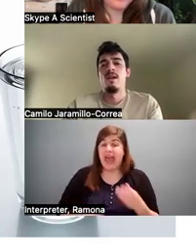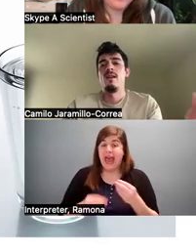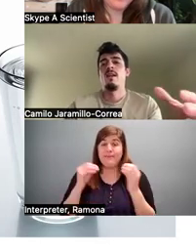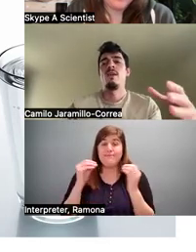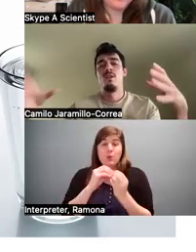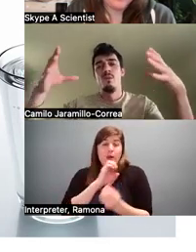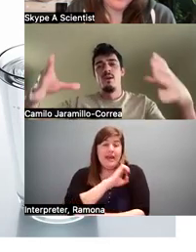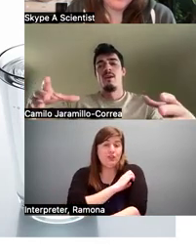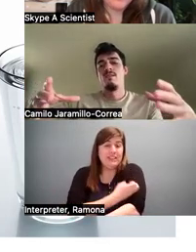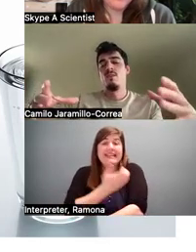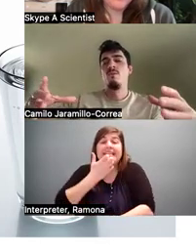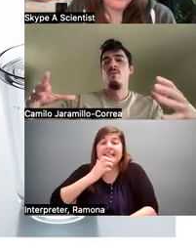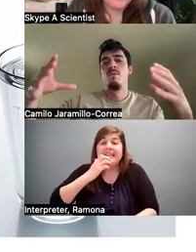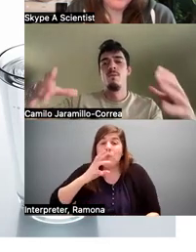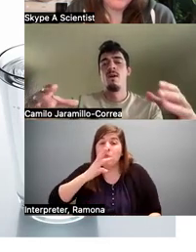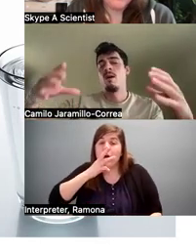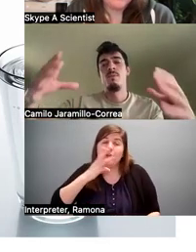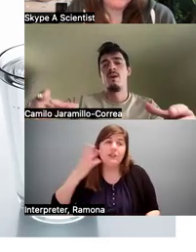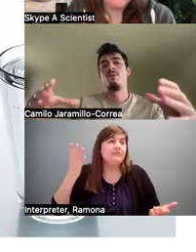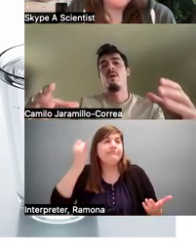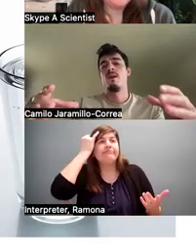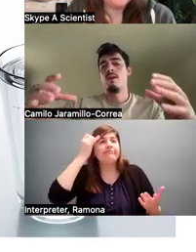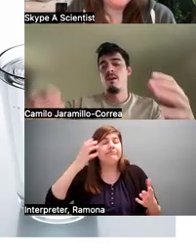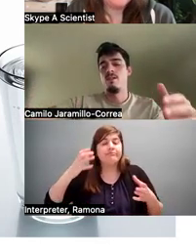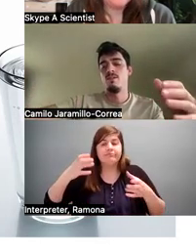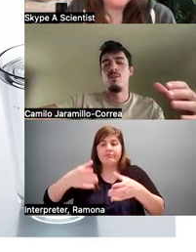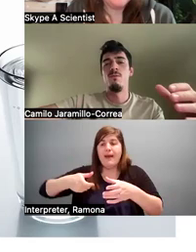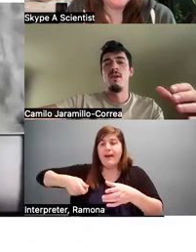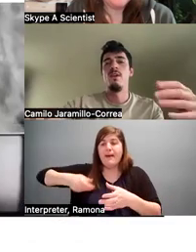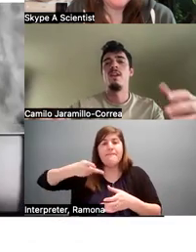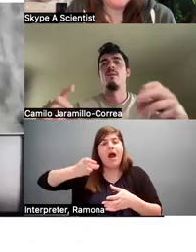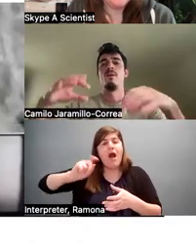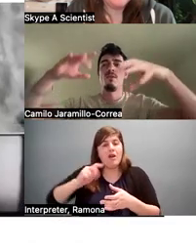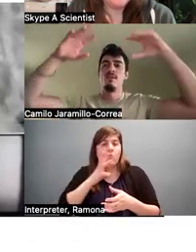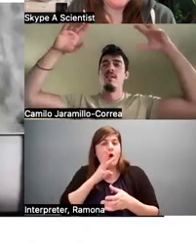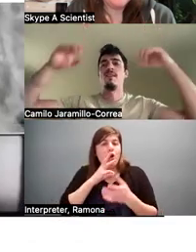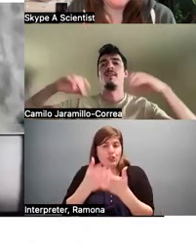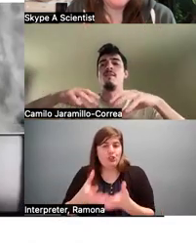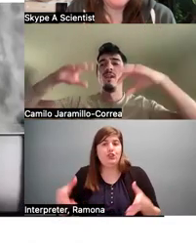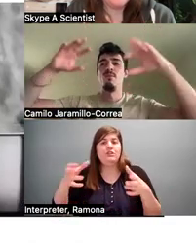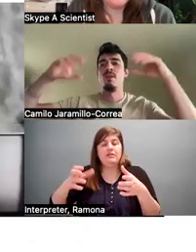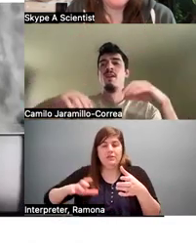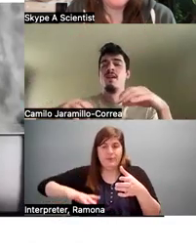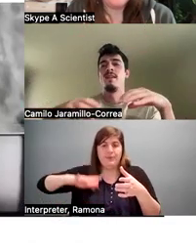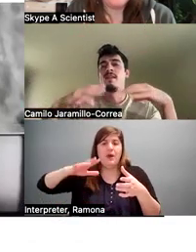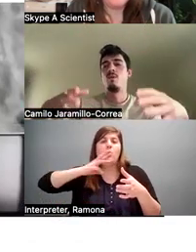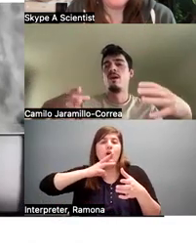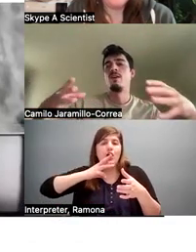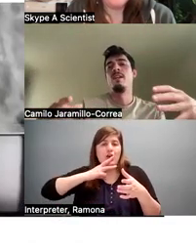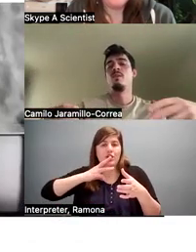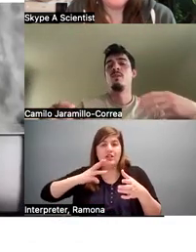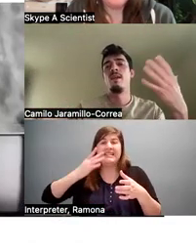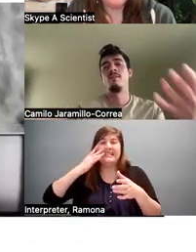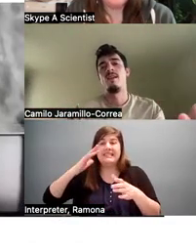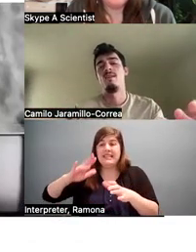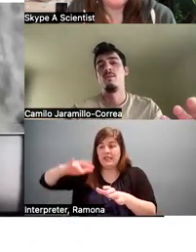the water, like imagine you put a stove, a pot of water on the stove and you heat it up and you start seeing the vapor. That's the water